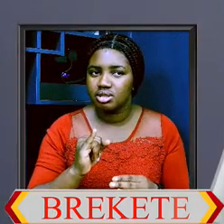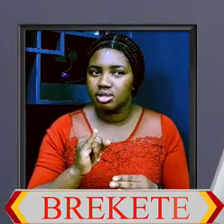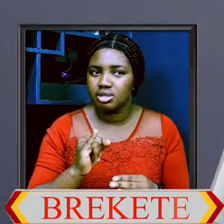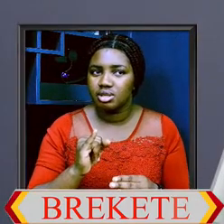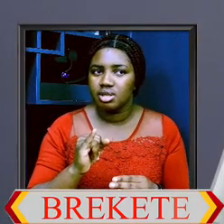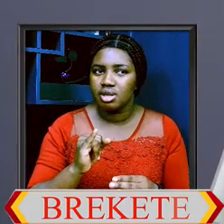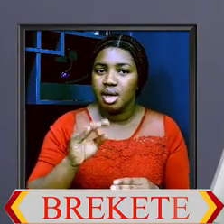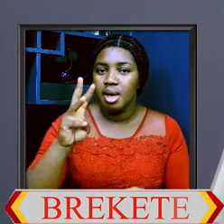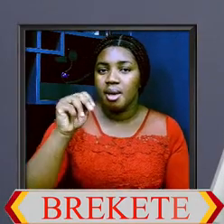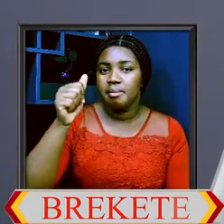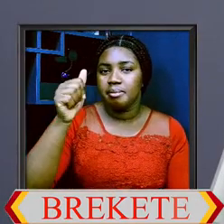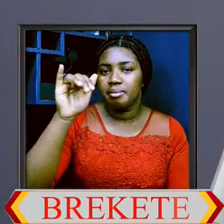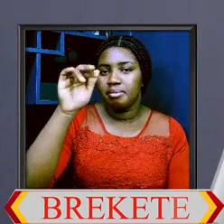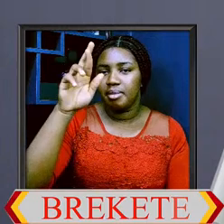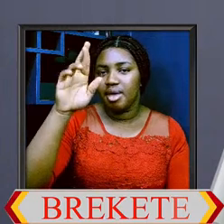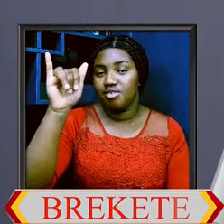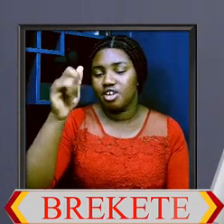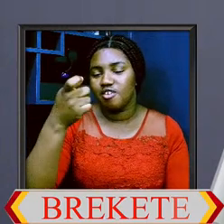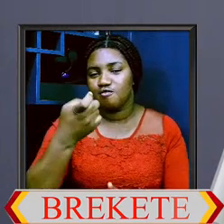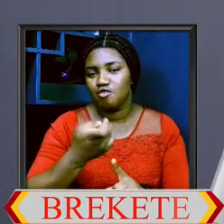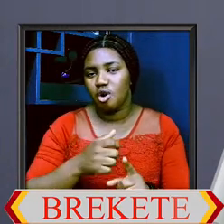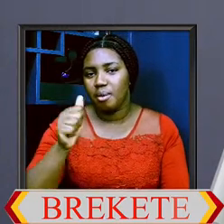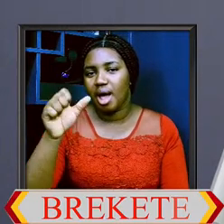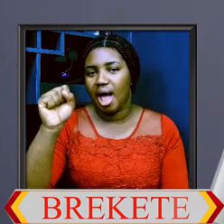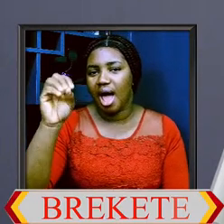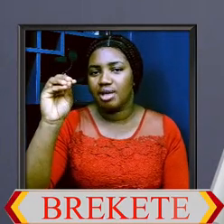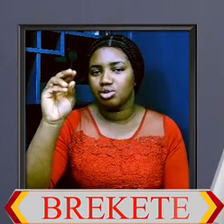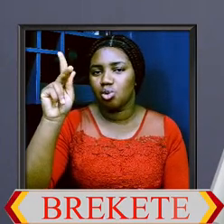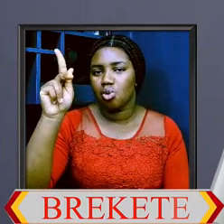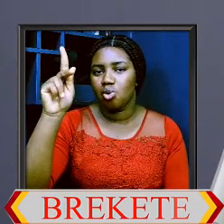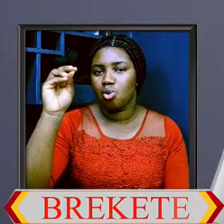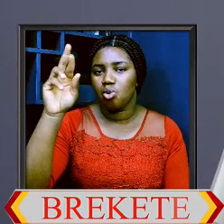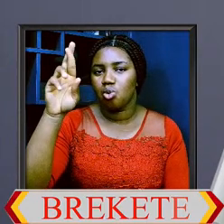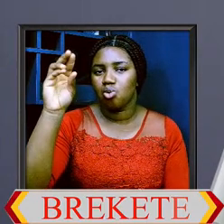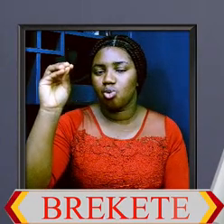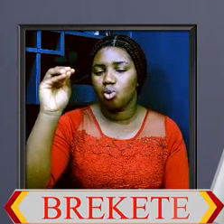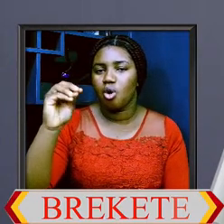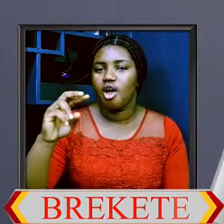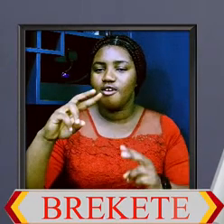morning Mary from V